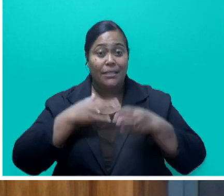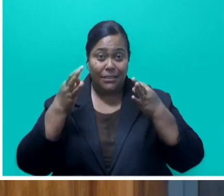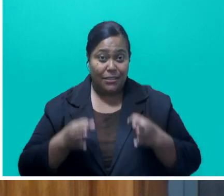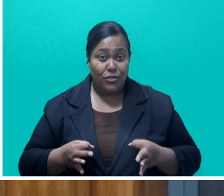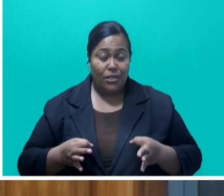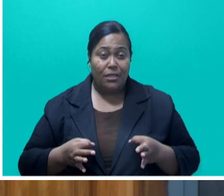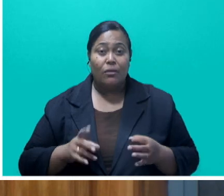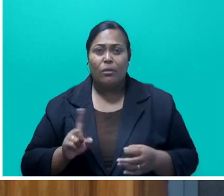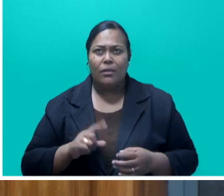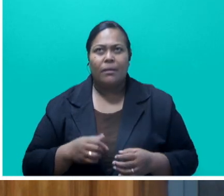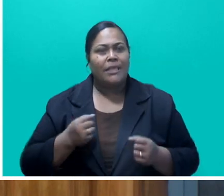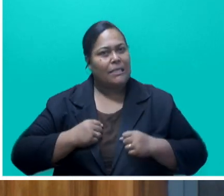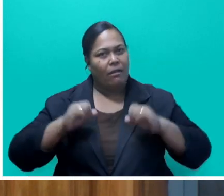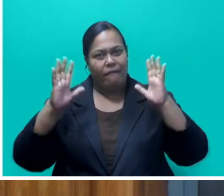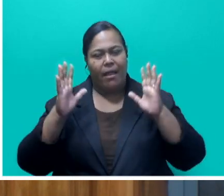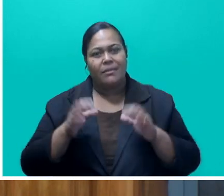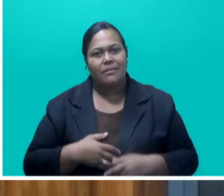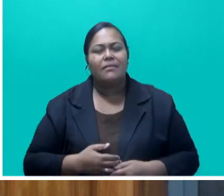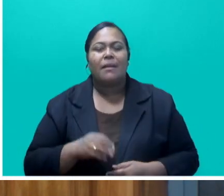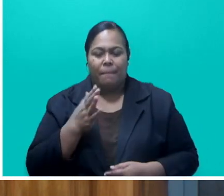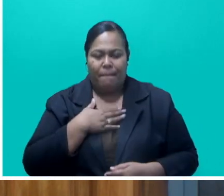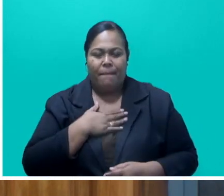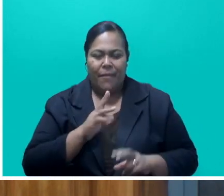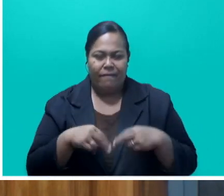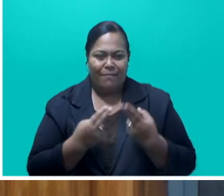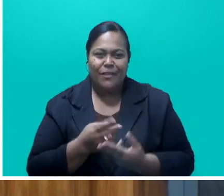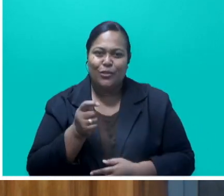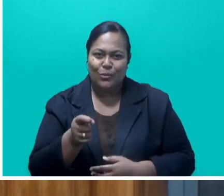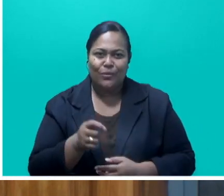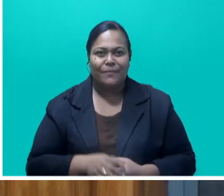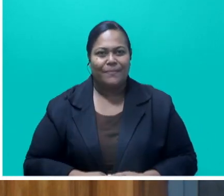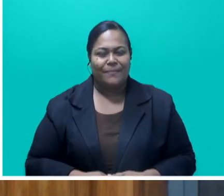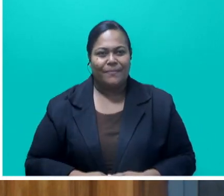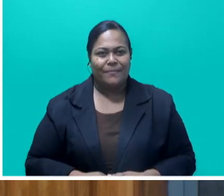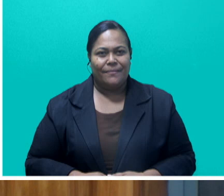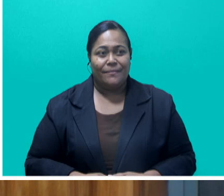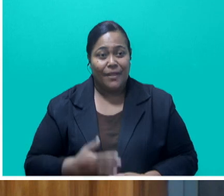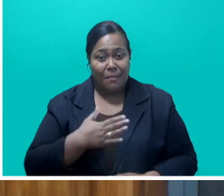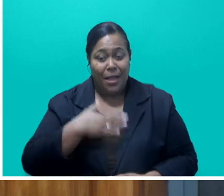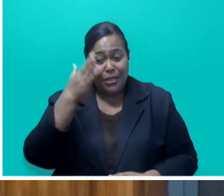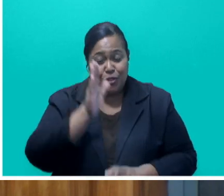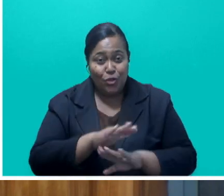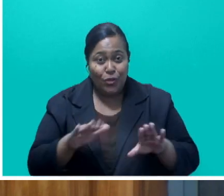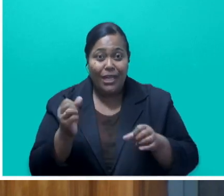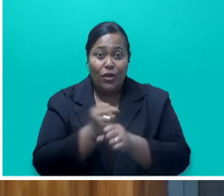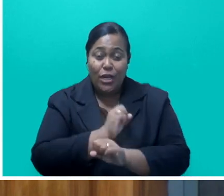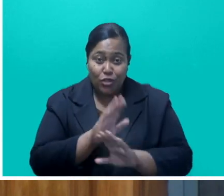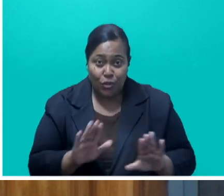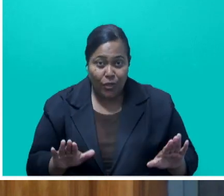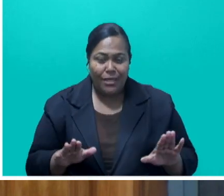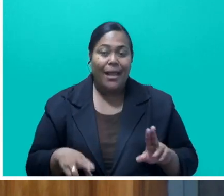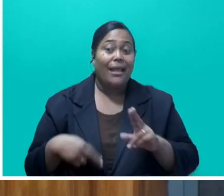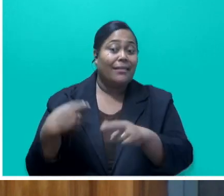politics came with some sacrifice for me and my family. However, the thought of my children, grandchildren, and